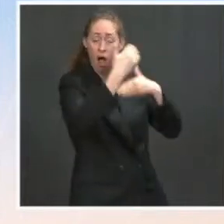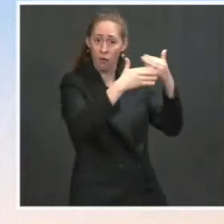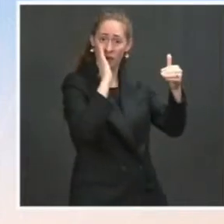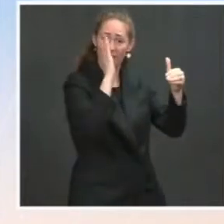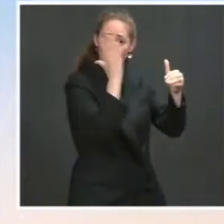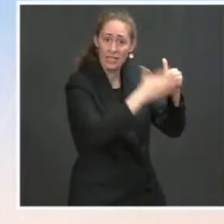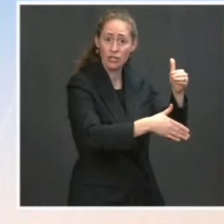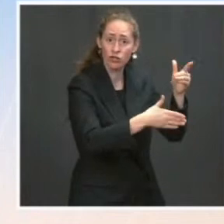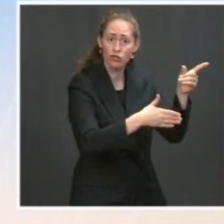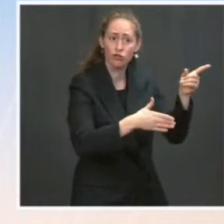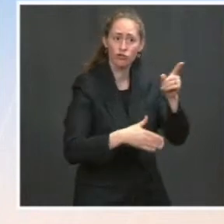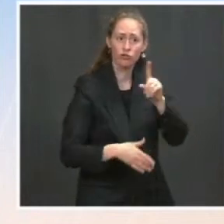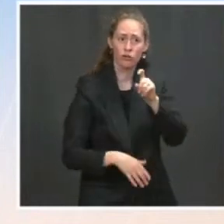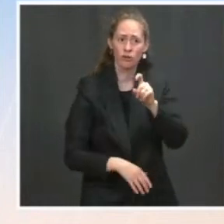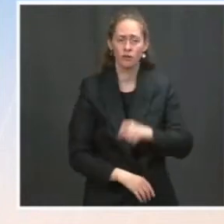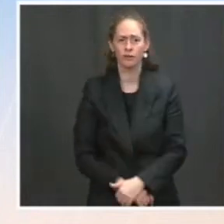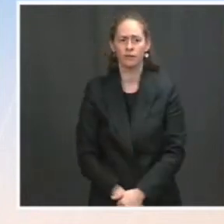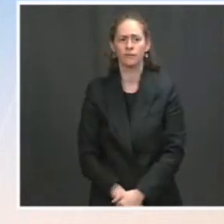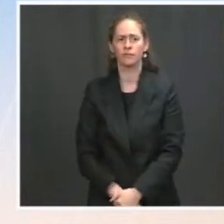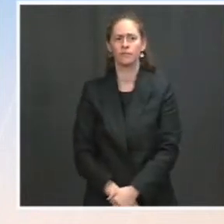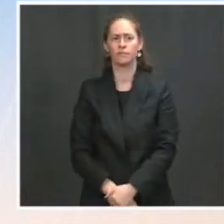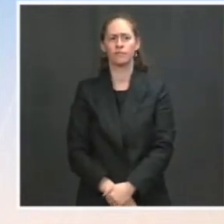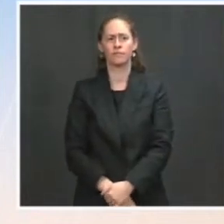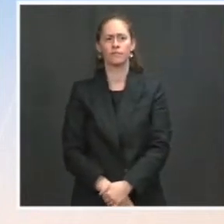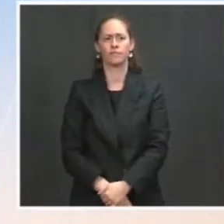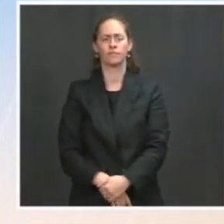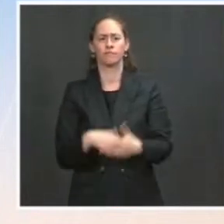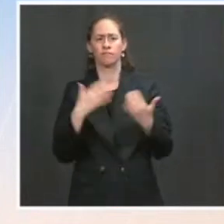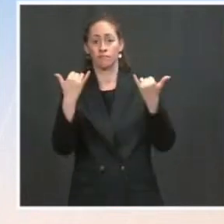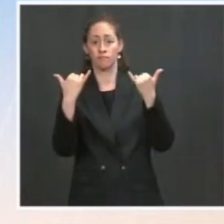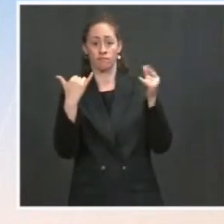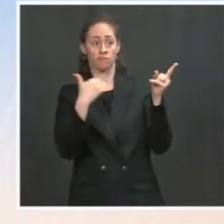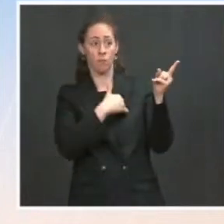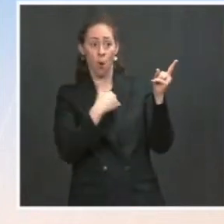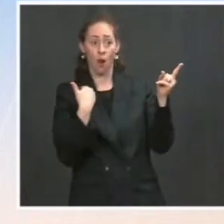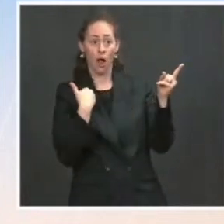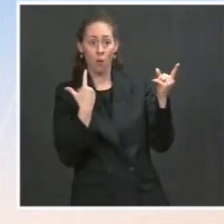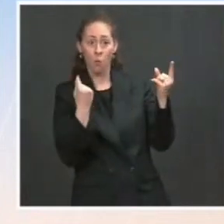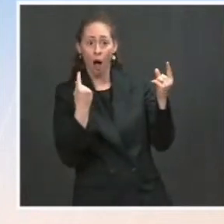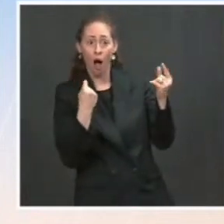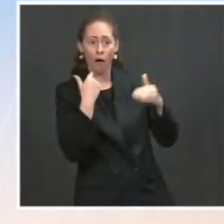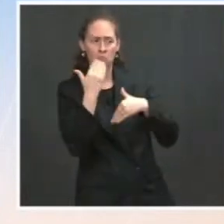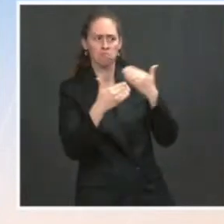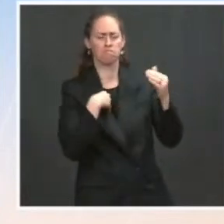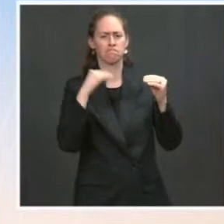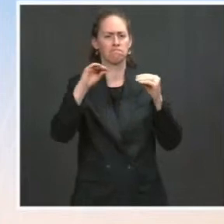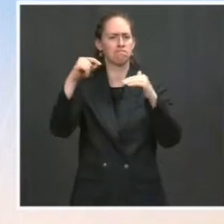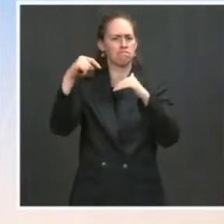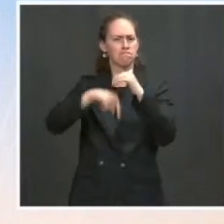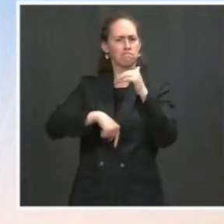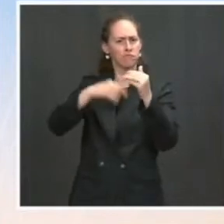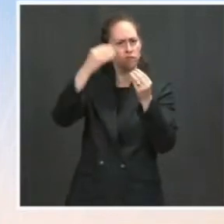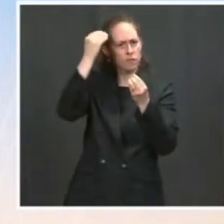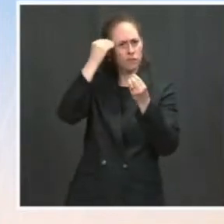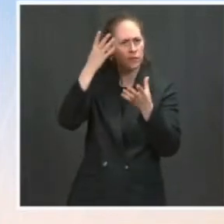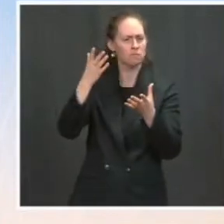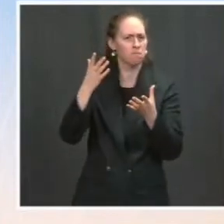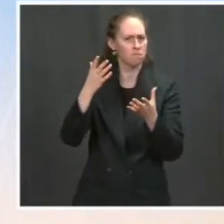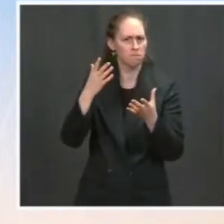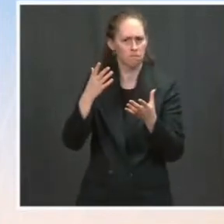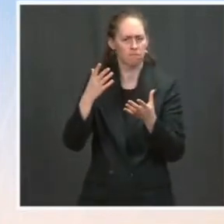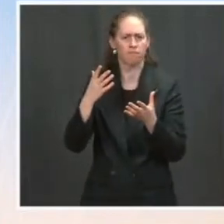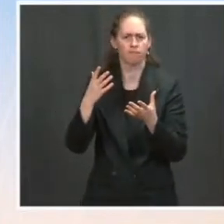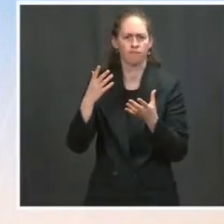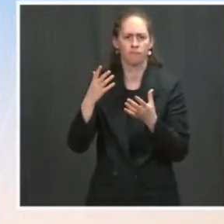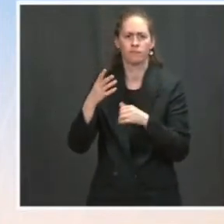in Poland at this point in time. The president addressed this group today. He provided remarks, obviously a group of 9